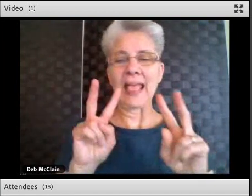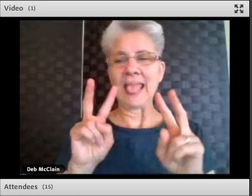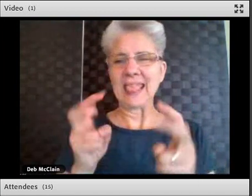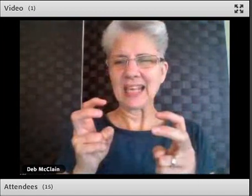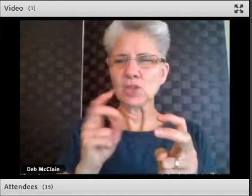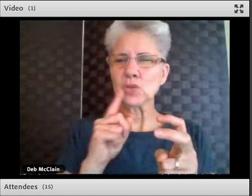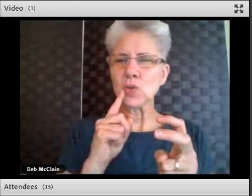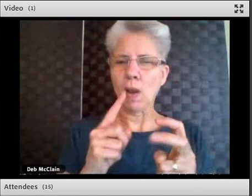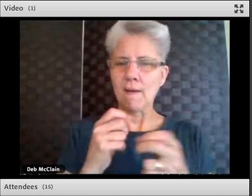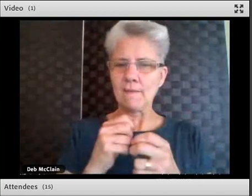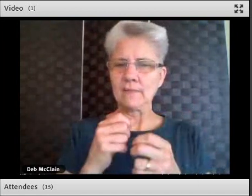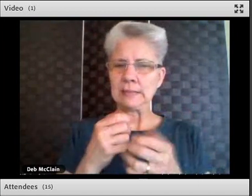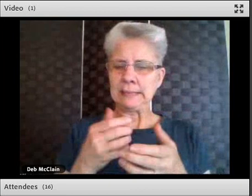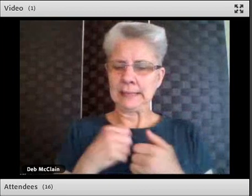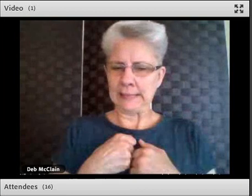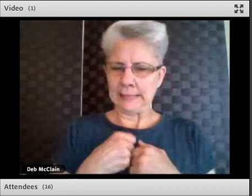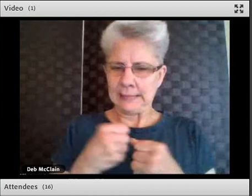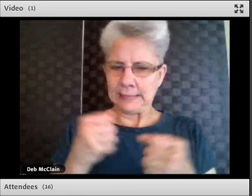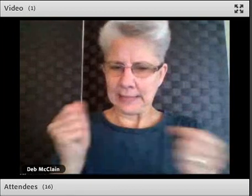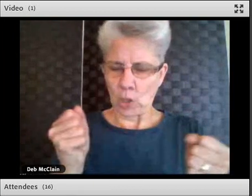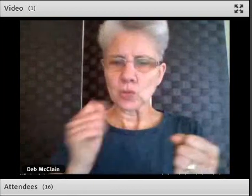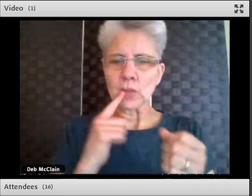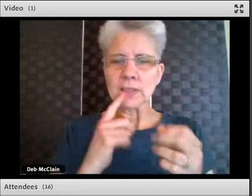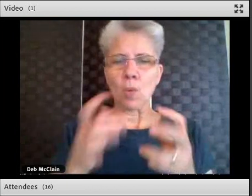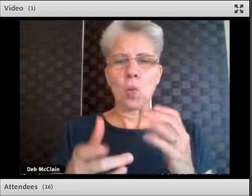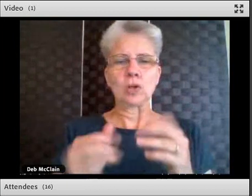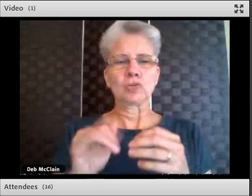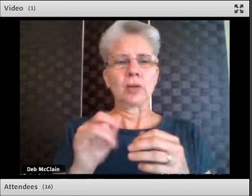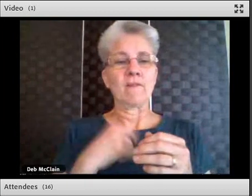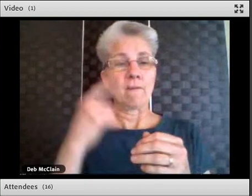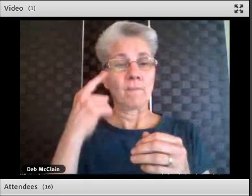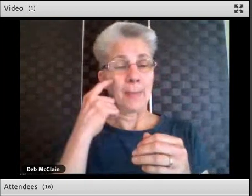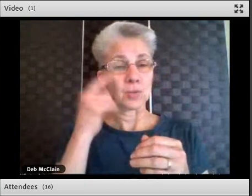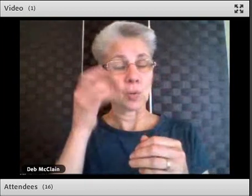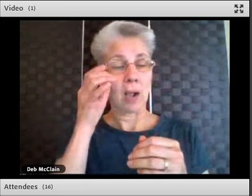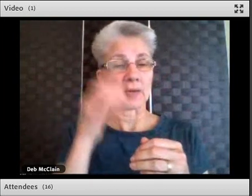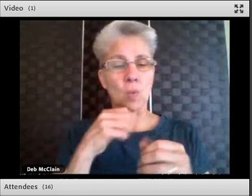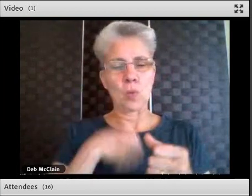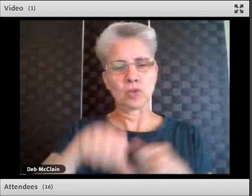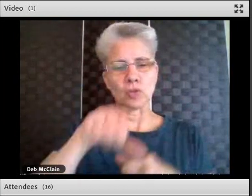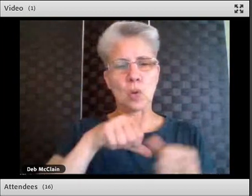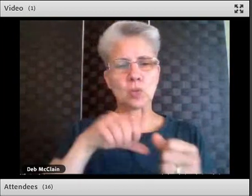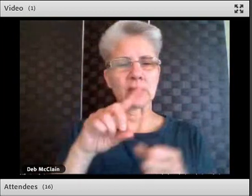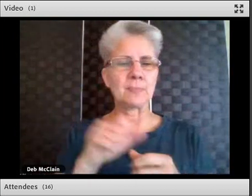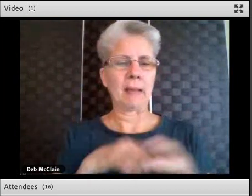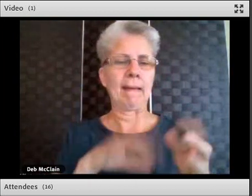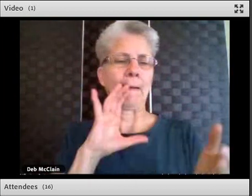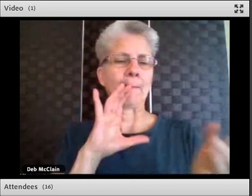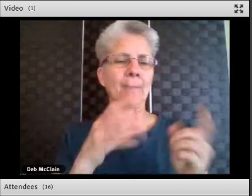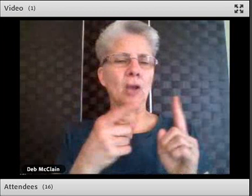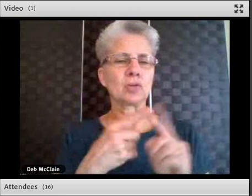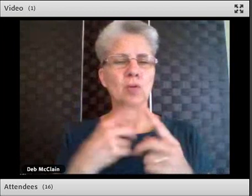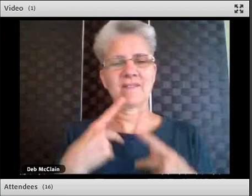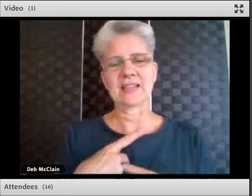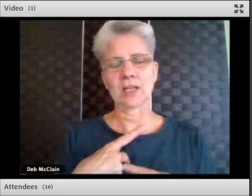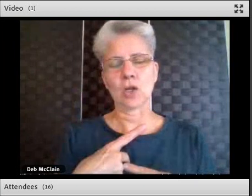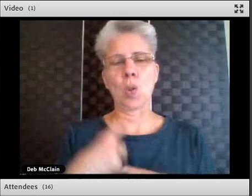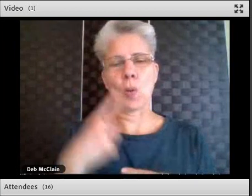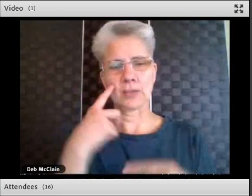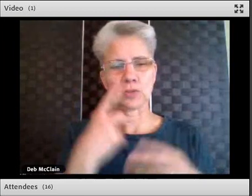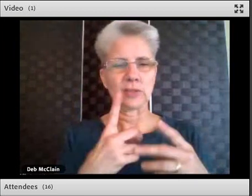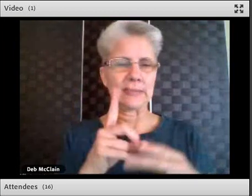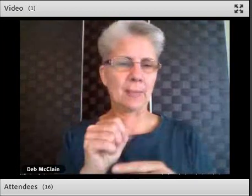is even more tricky if you have a mental, cognitive, or social disability than it is if you have an invisible physical